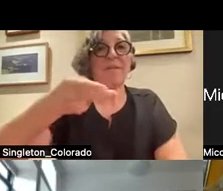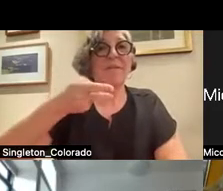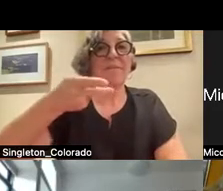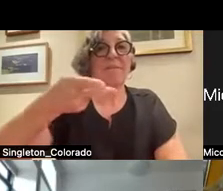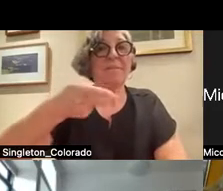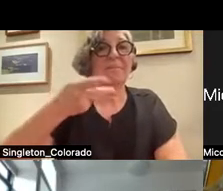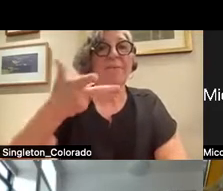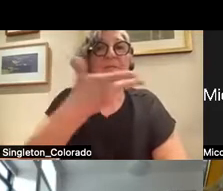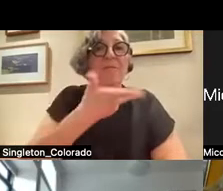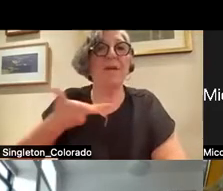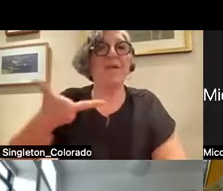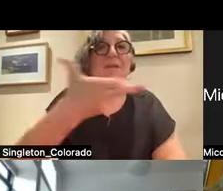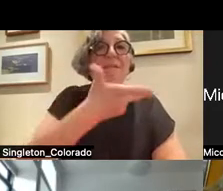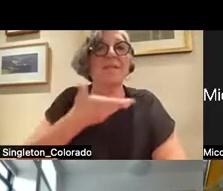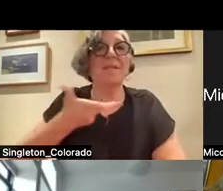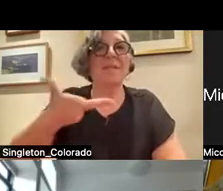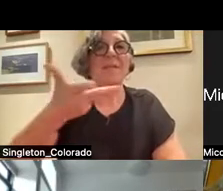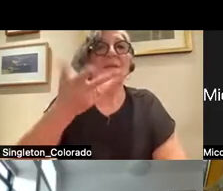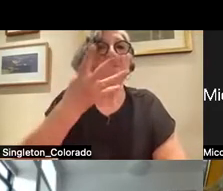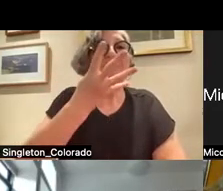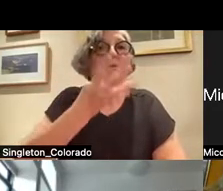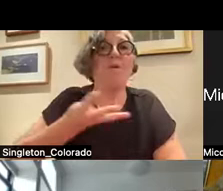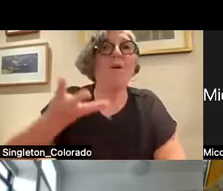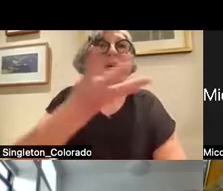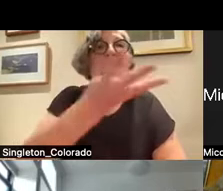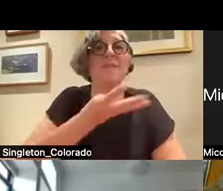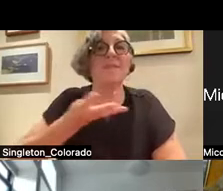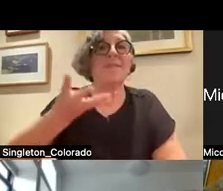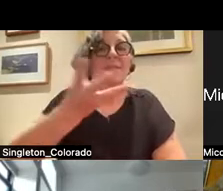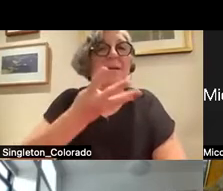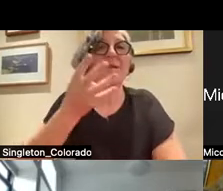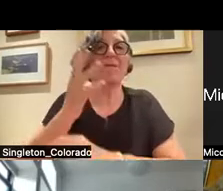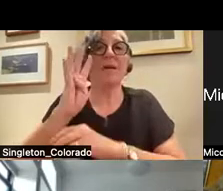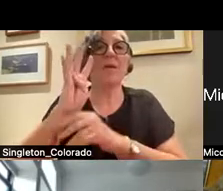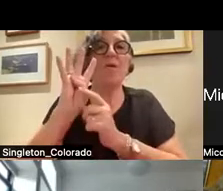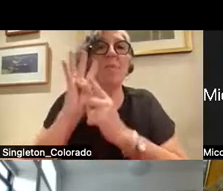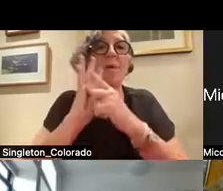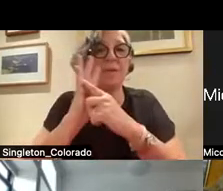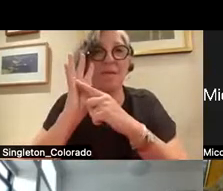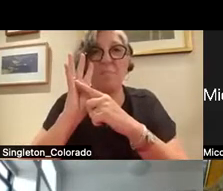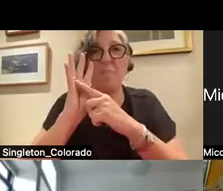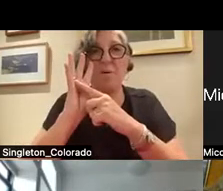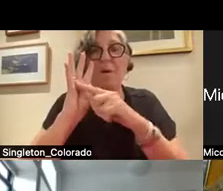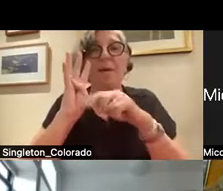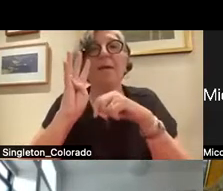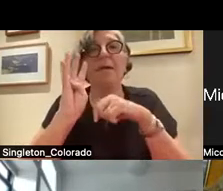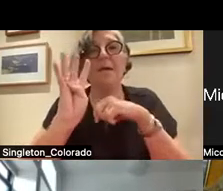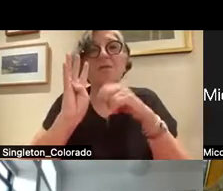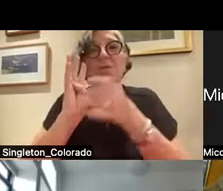of us, 3 of us, 4 of us, so I can incorporate the